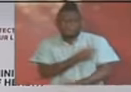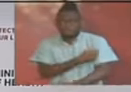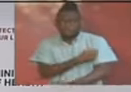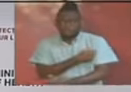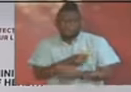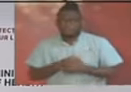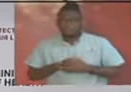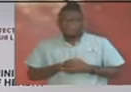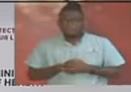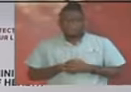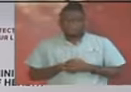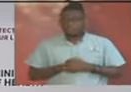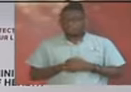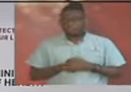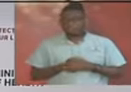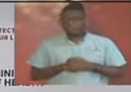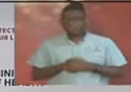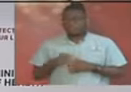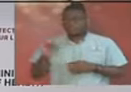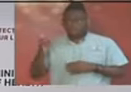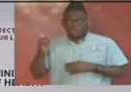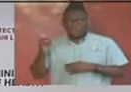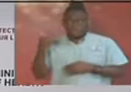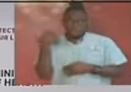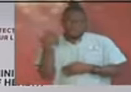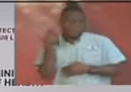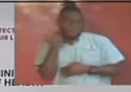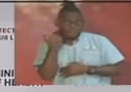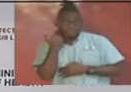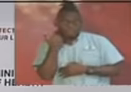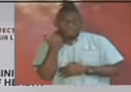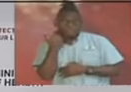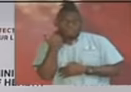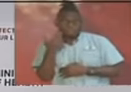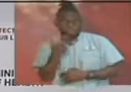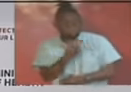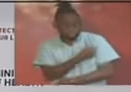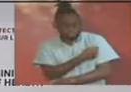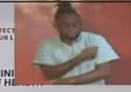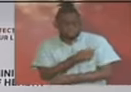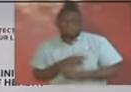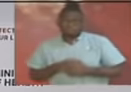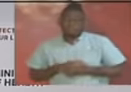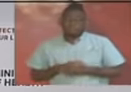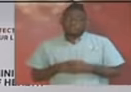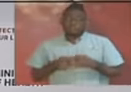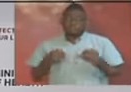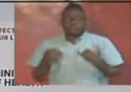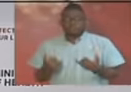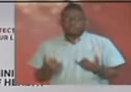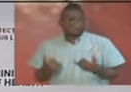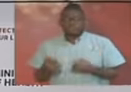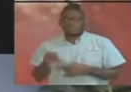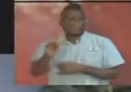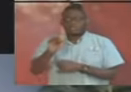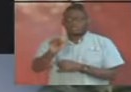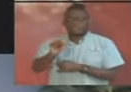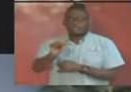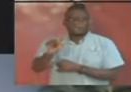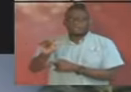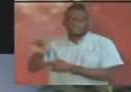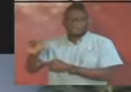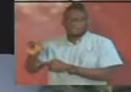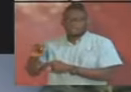to, against the yellow fever, my apologies. We go to TTT, please. Good